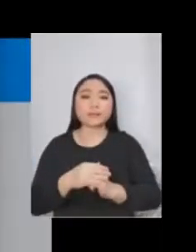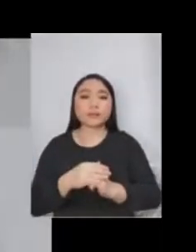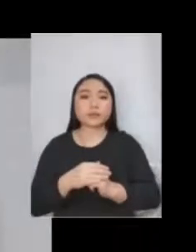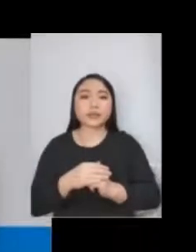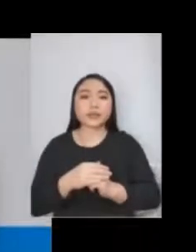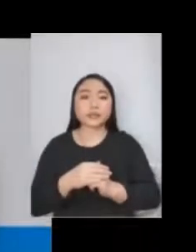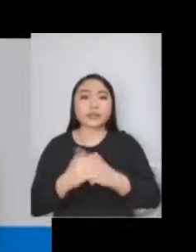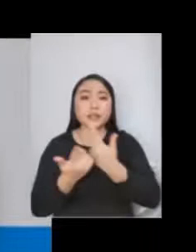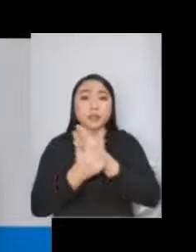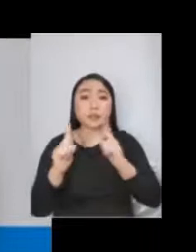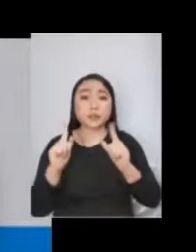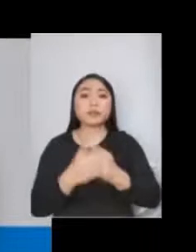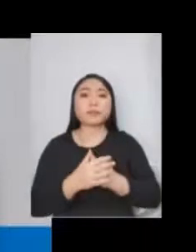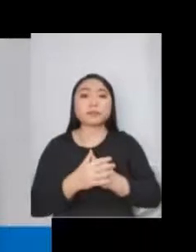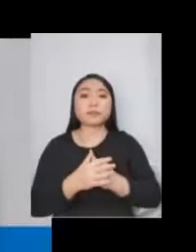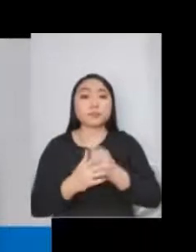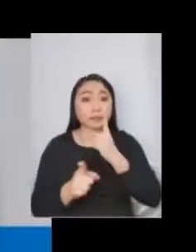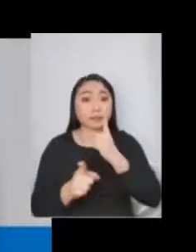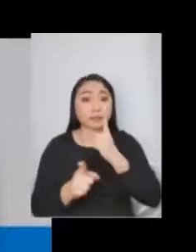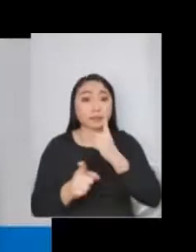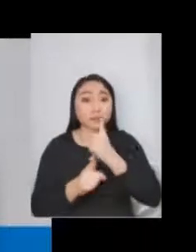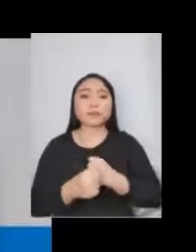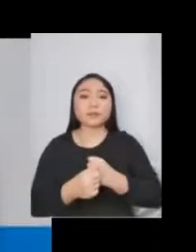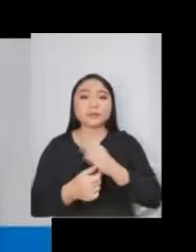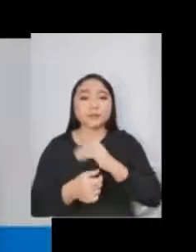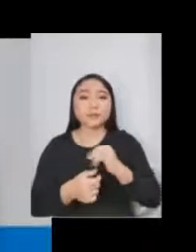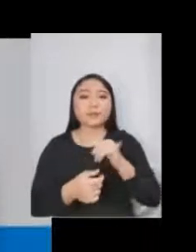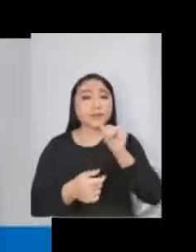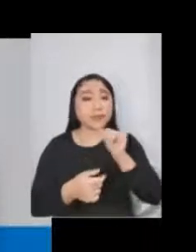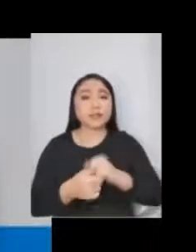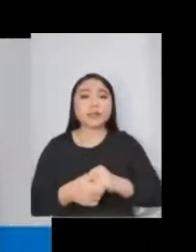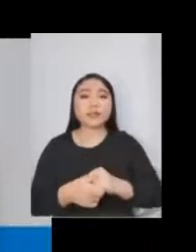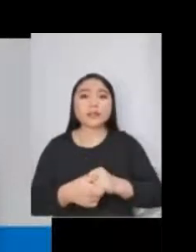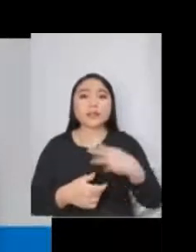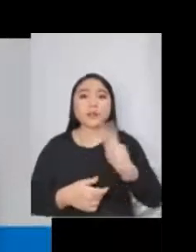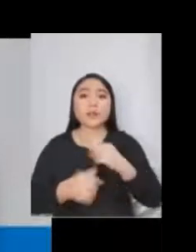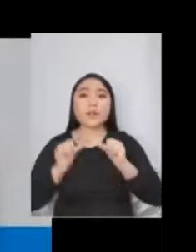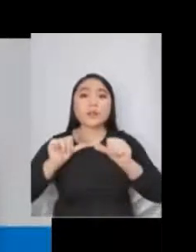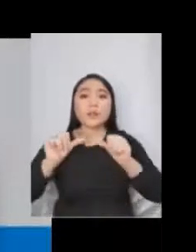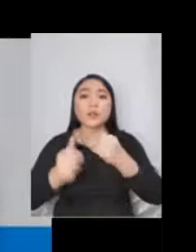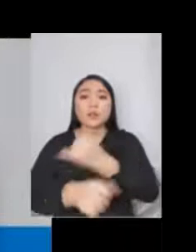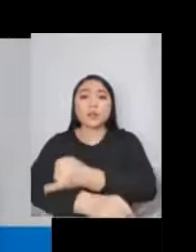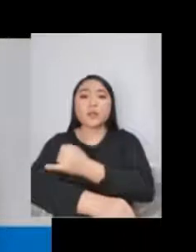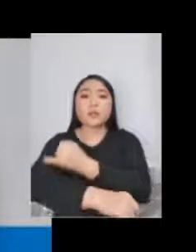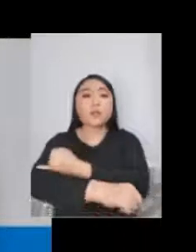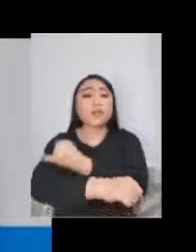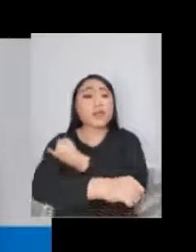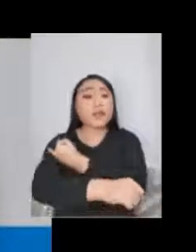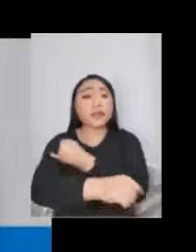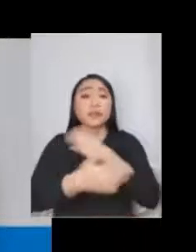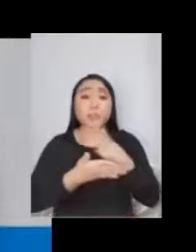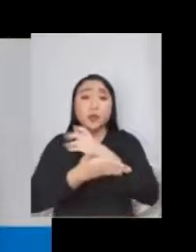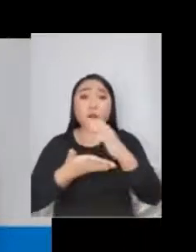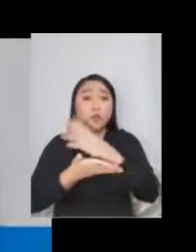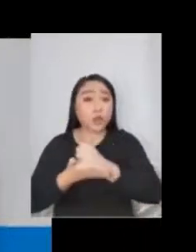Kanina, pinakita po sa inyo or pinakilala na si library. Tama po. And yes po, we are